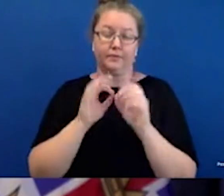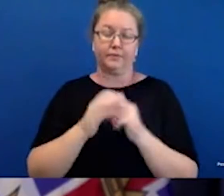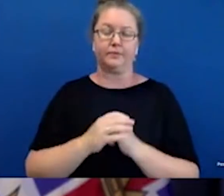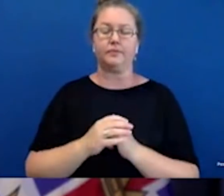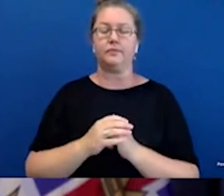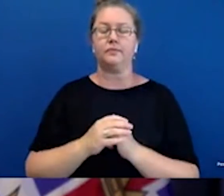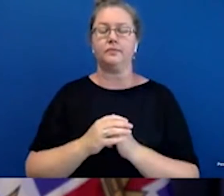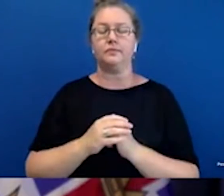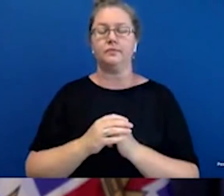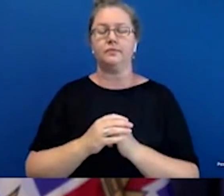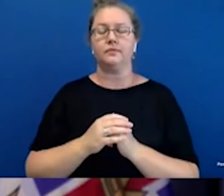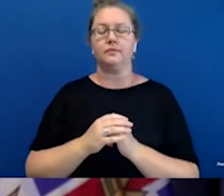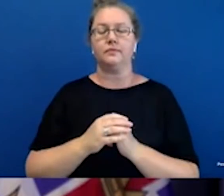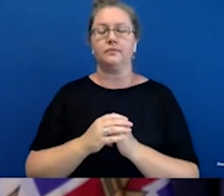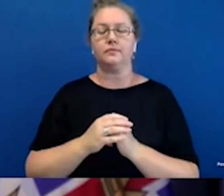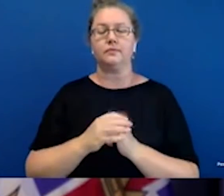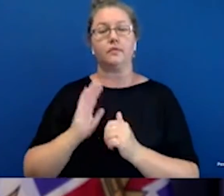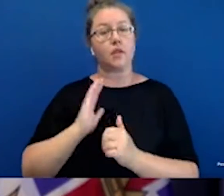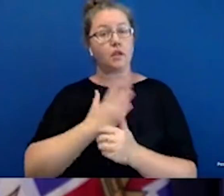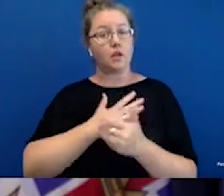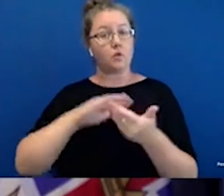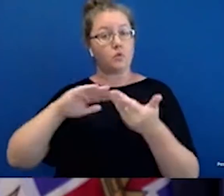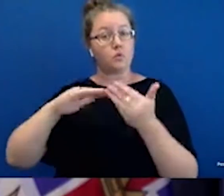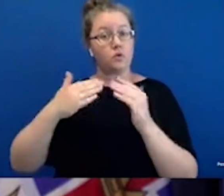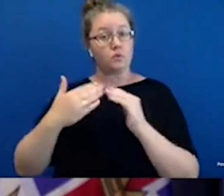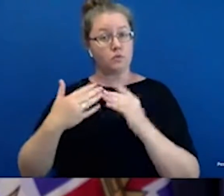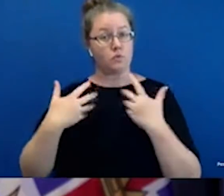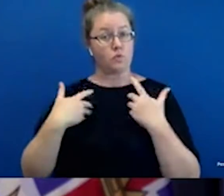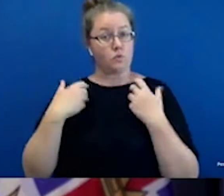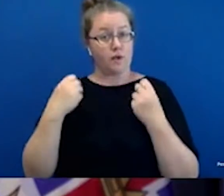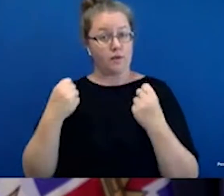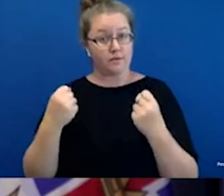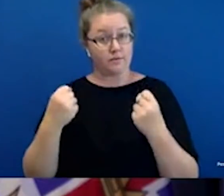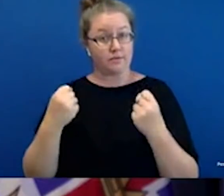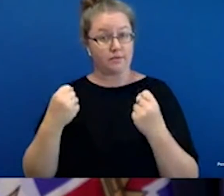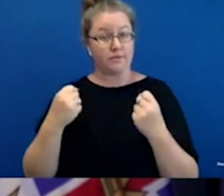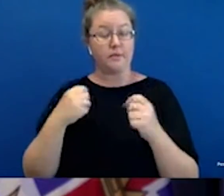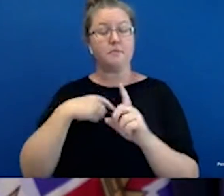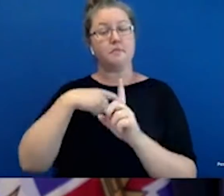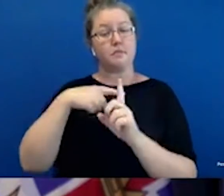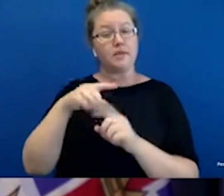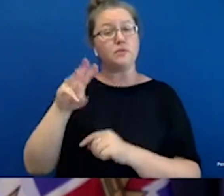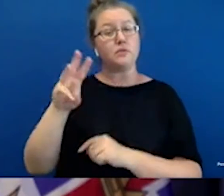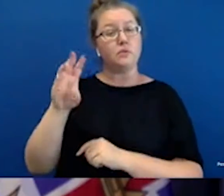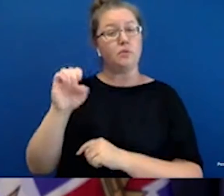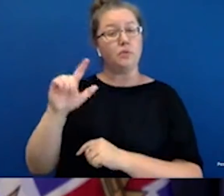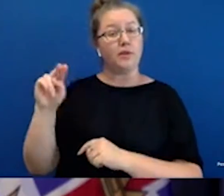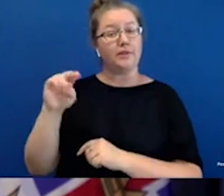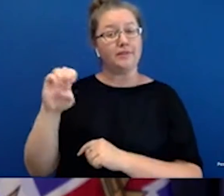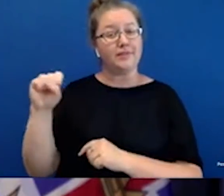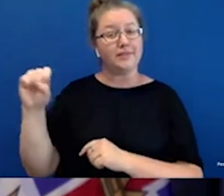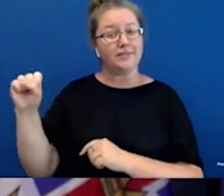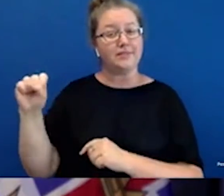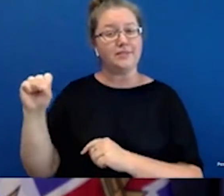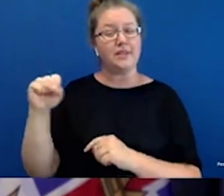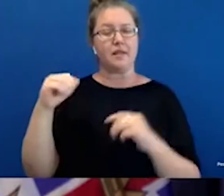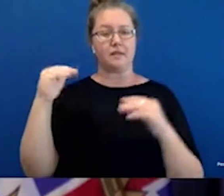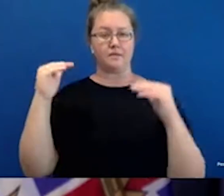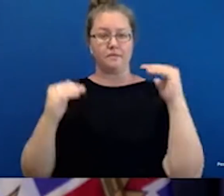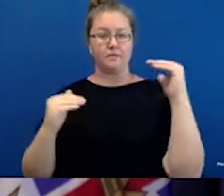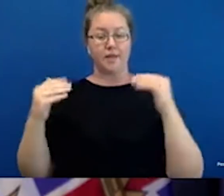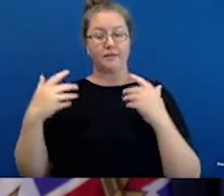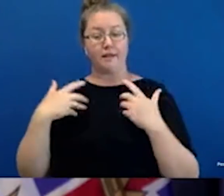It is incredibly important about keeping our community wellness and finding that